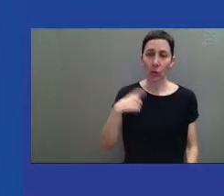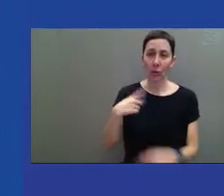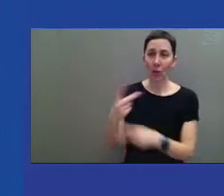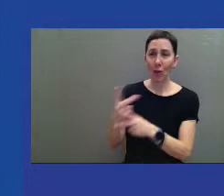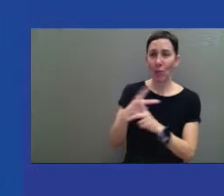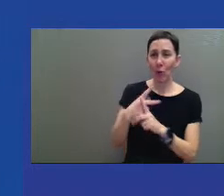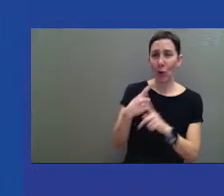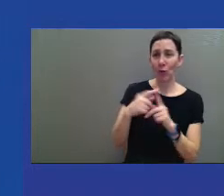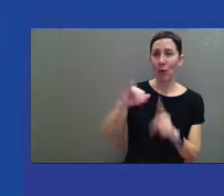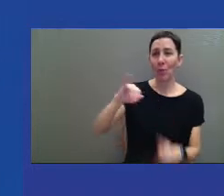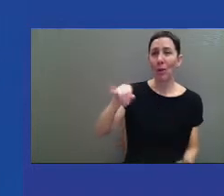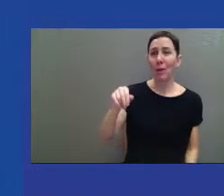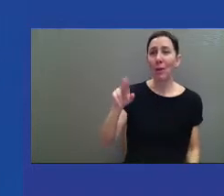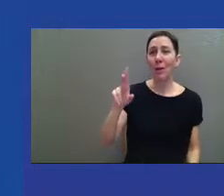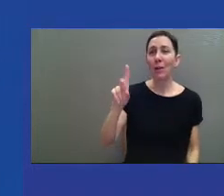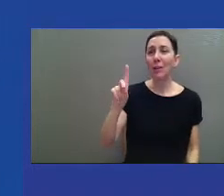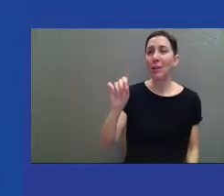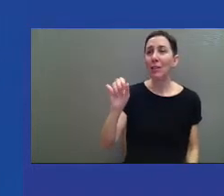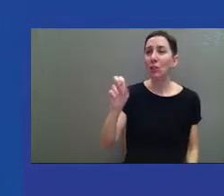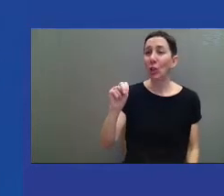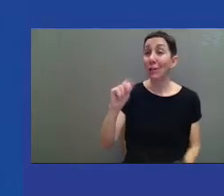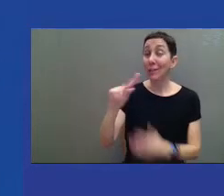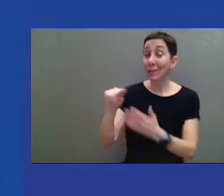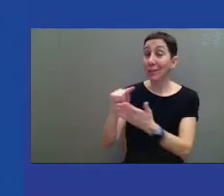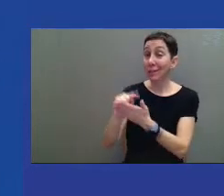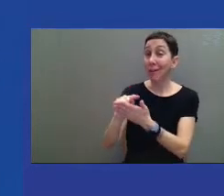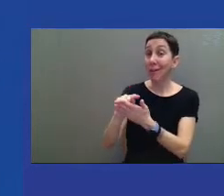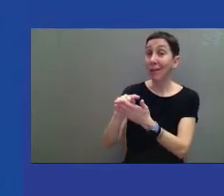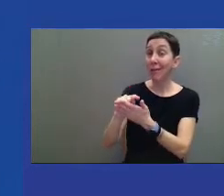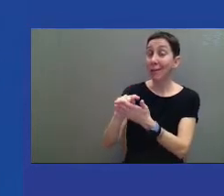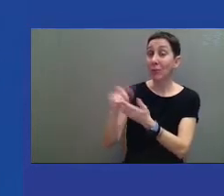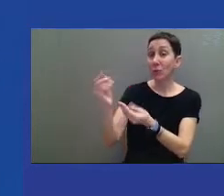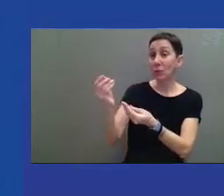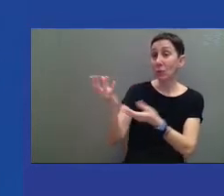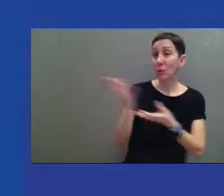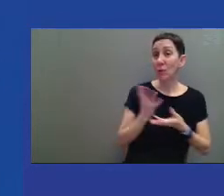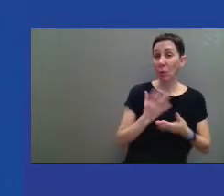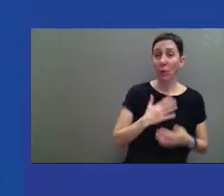period to really inform my work. You can go to the next slide.